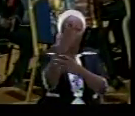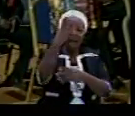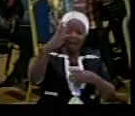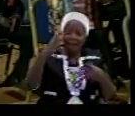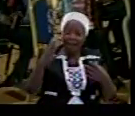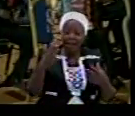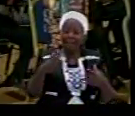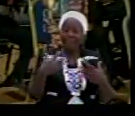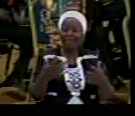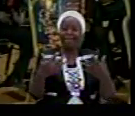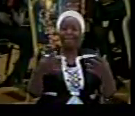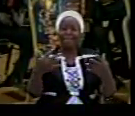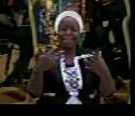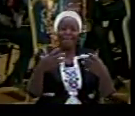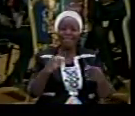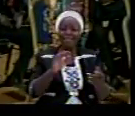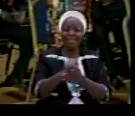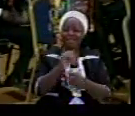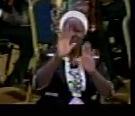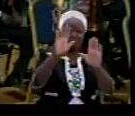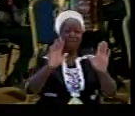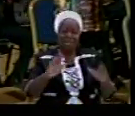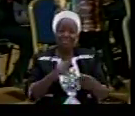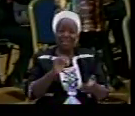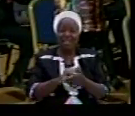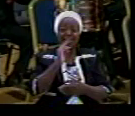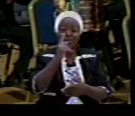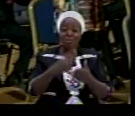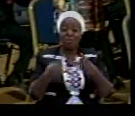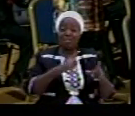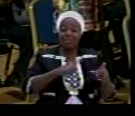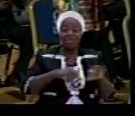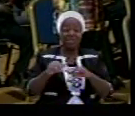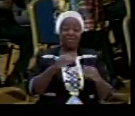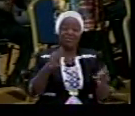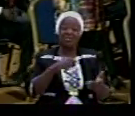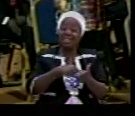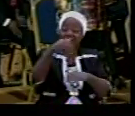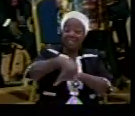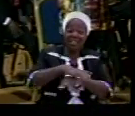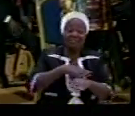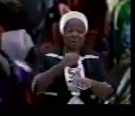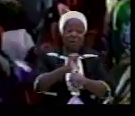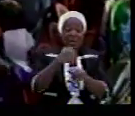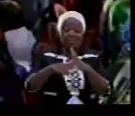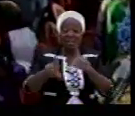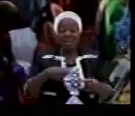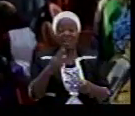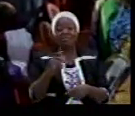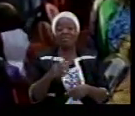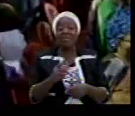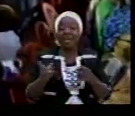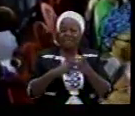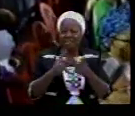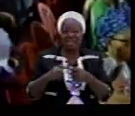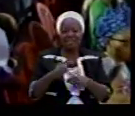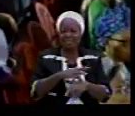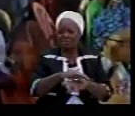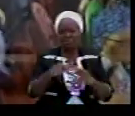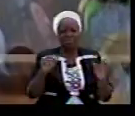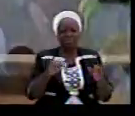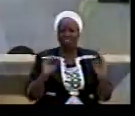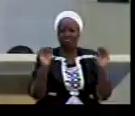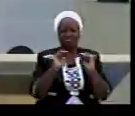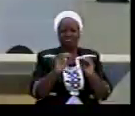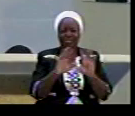up with the other leg. And she came to the podium walking up and down. No need for orthopedic shoes